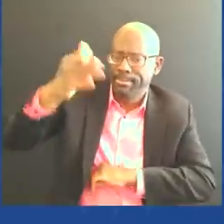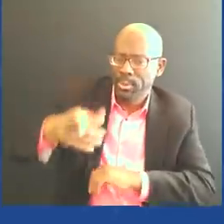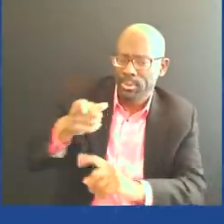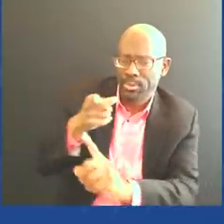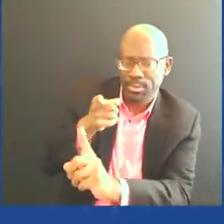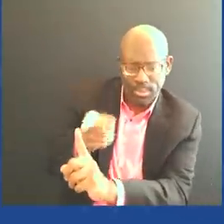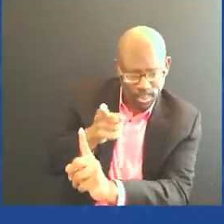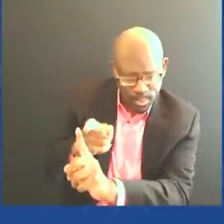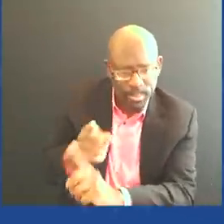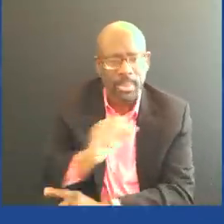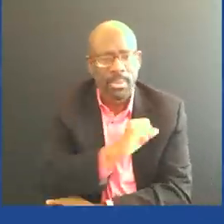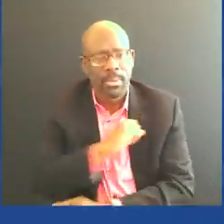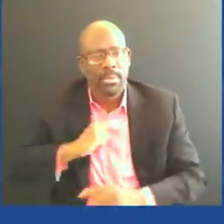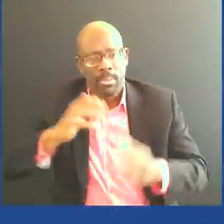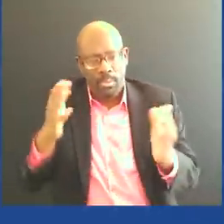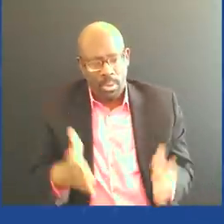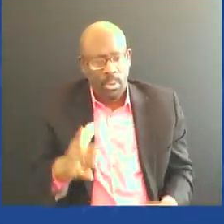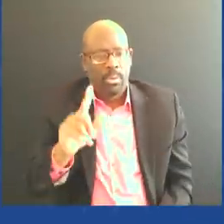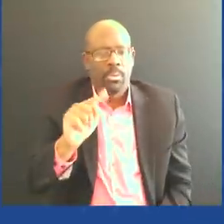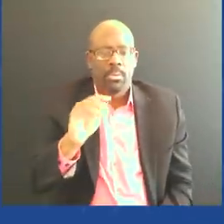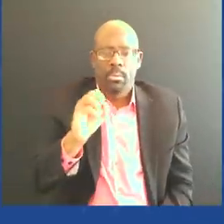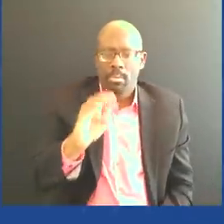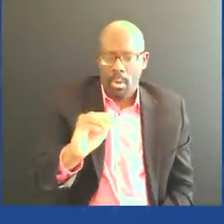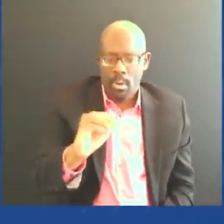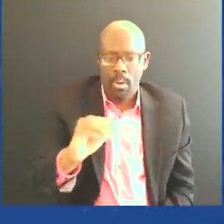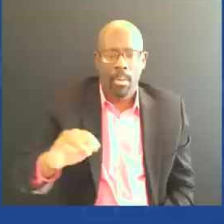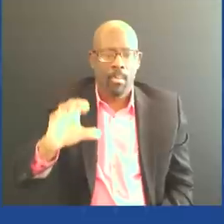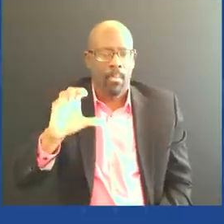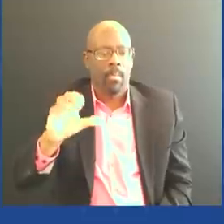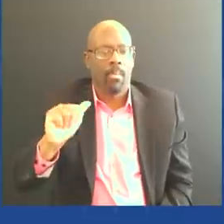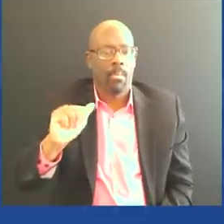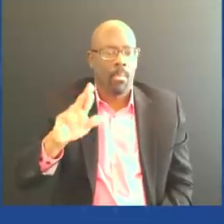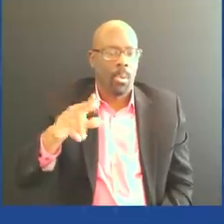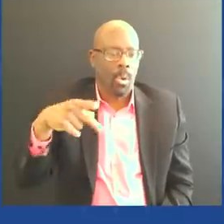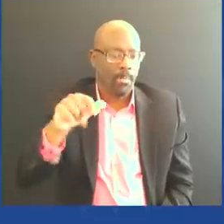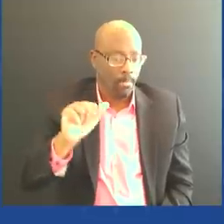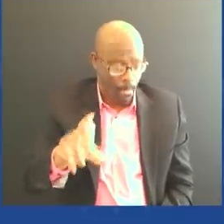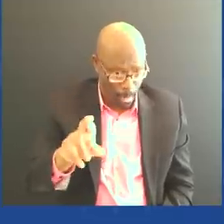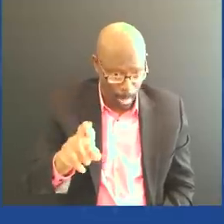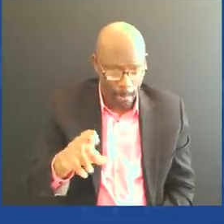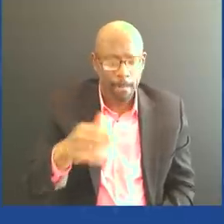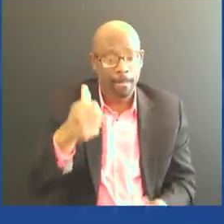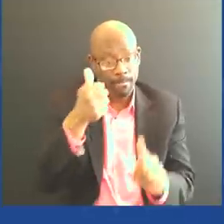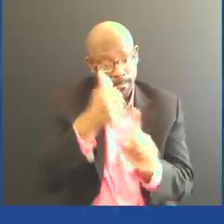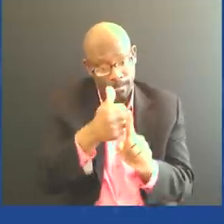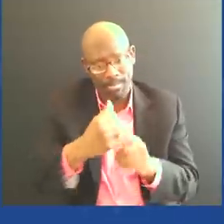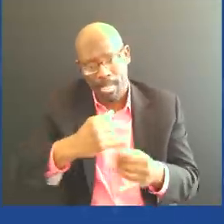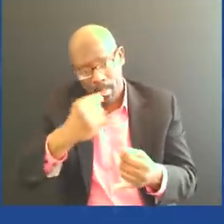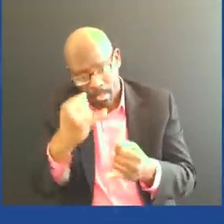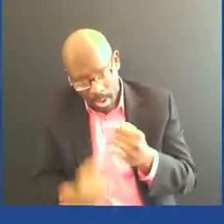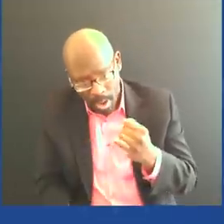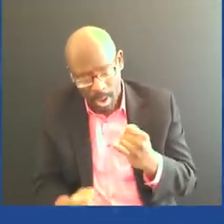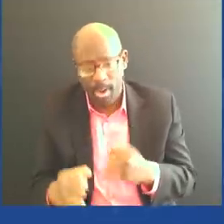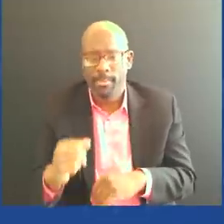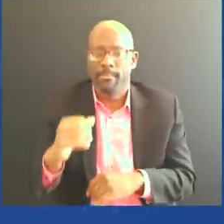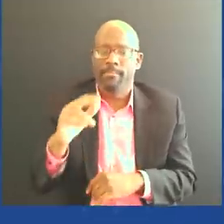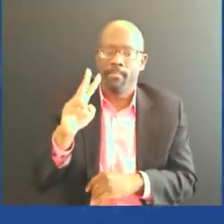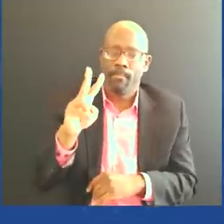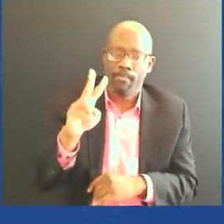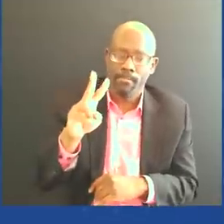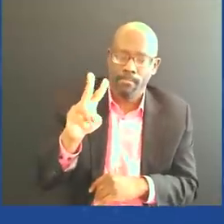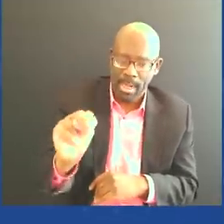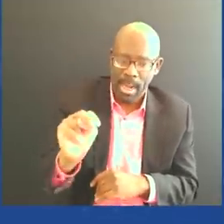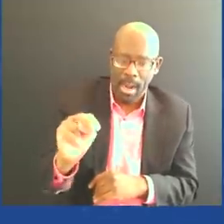Senator Tom Carper, is the last Vietnam veteran serving in the United States Senate. He is a retired Navy captain, as the governor stated